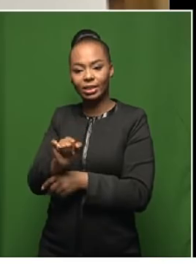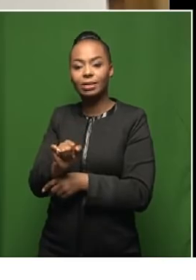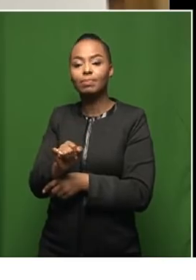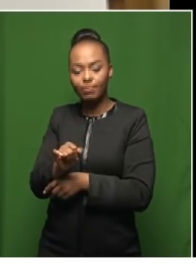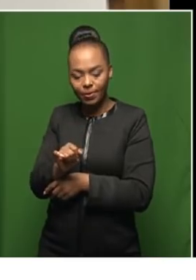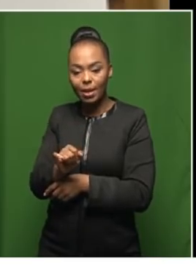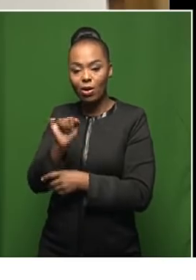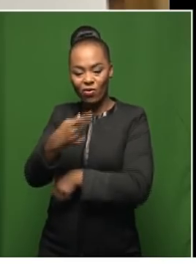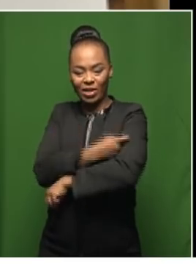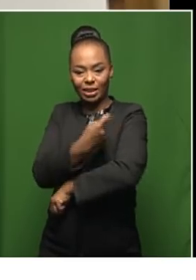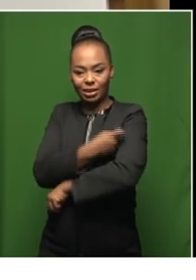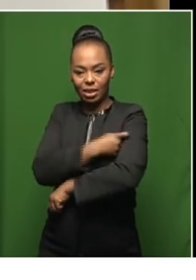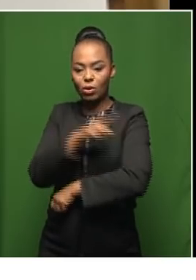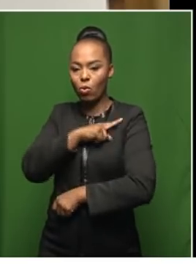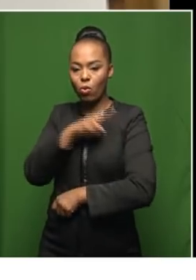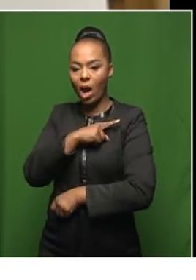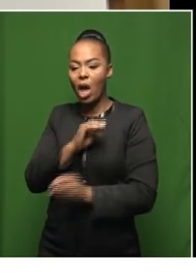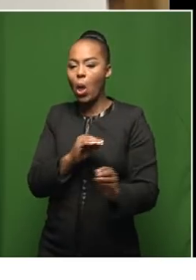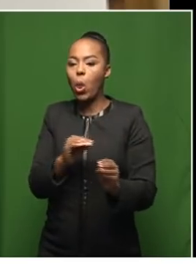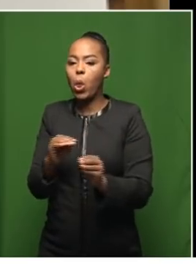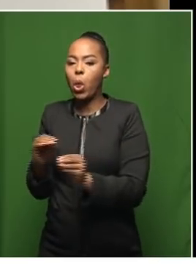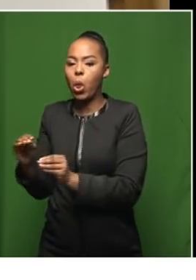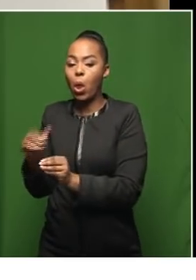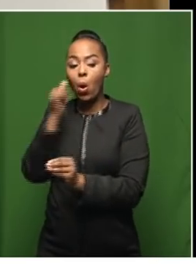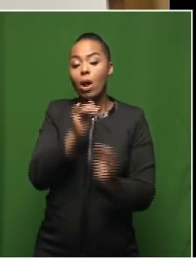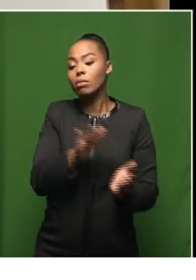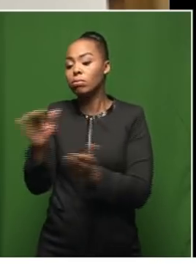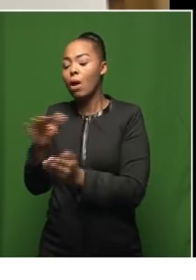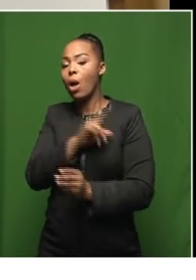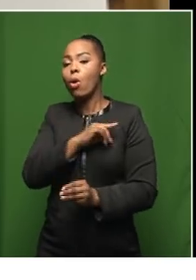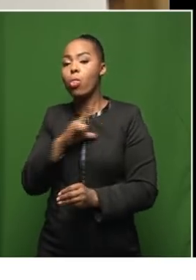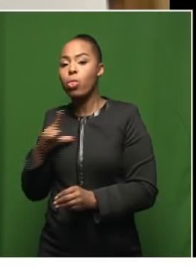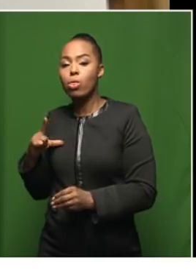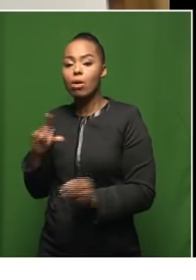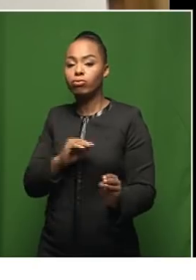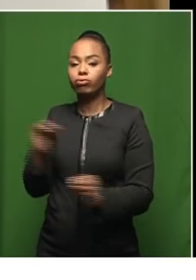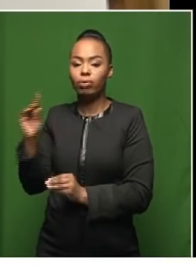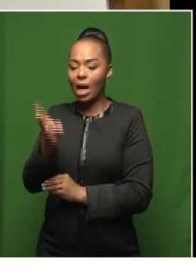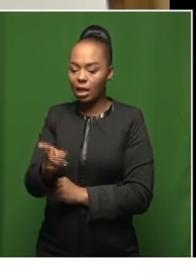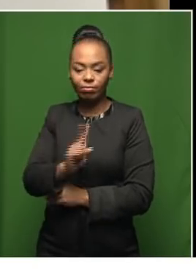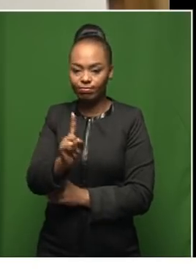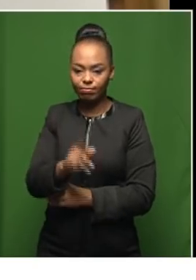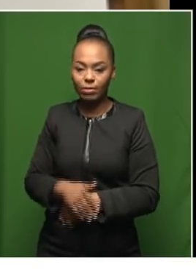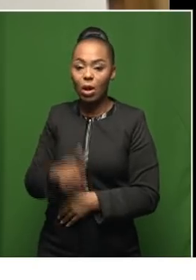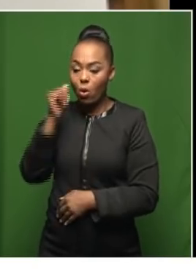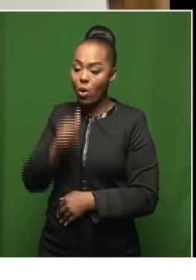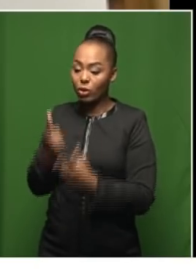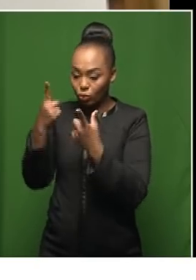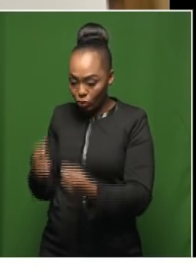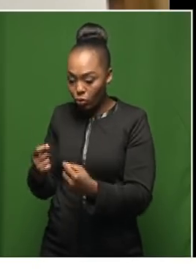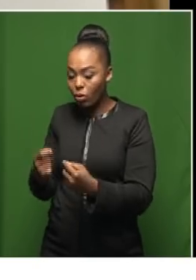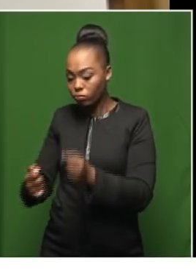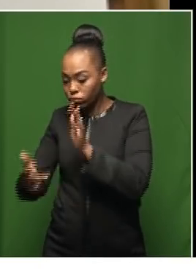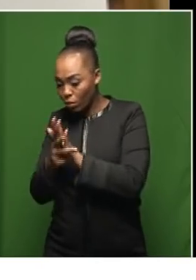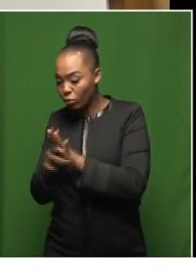vaccines, so that they don't delay in the process of registration. By the time they do, they would have ensured that